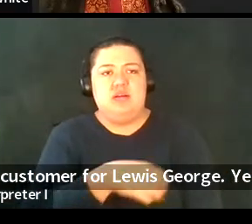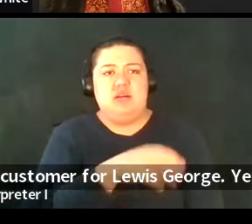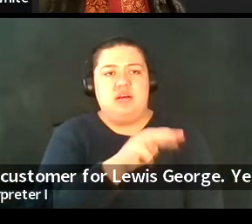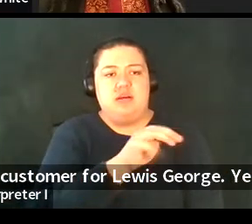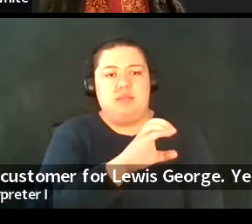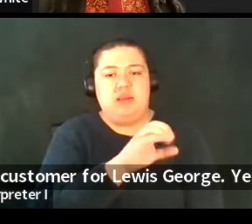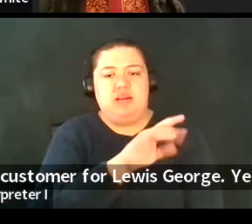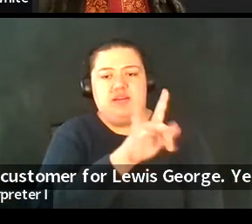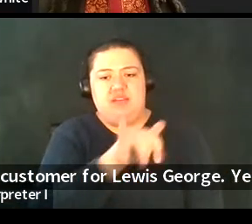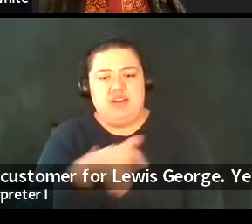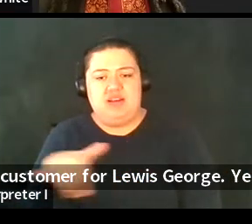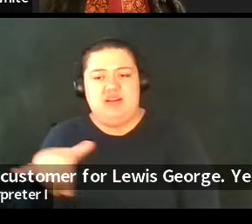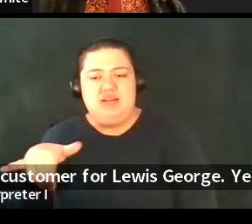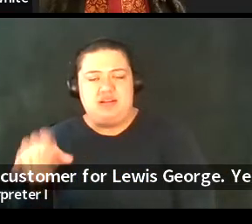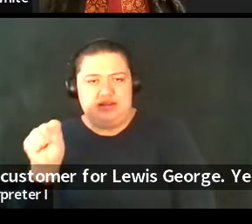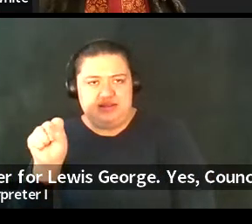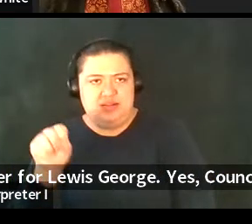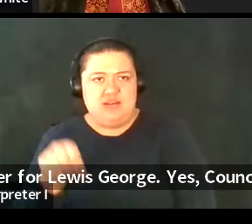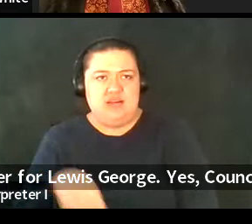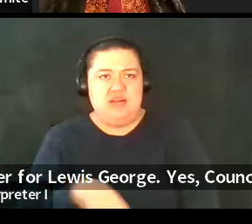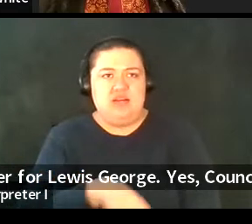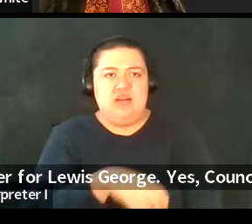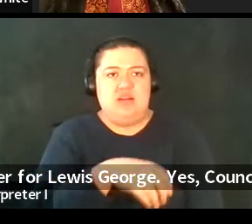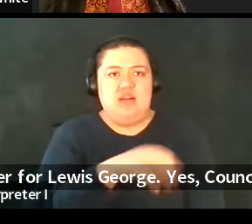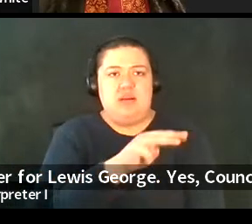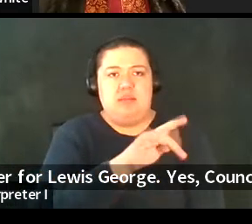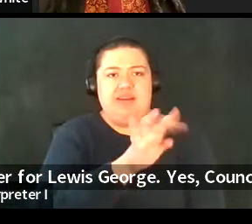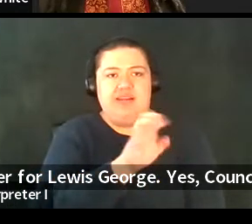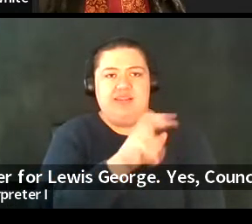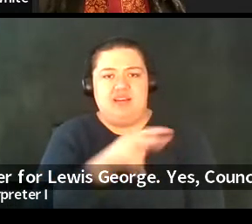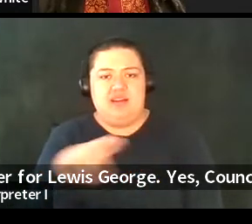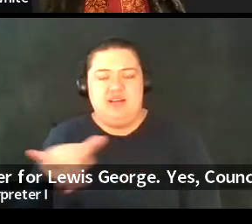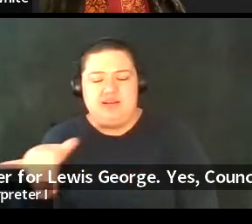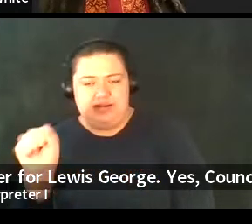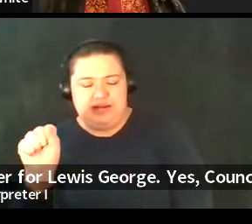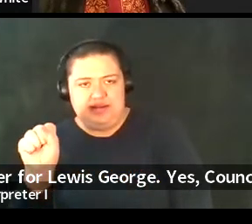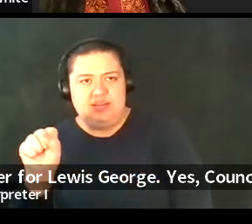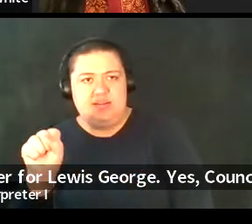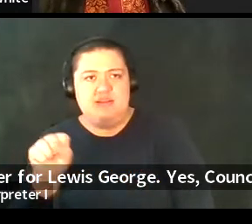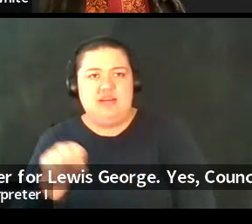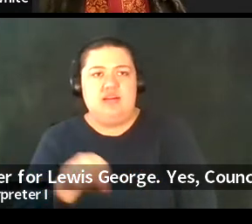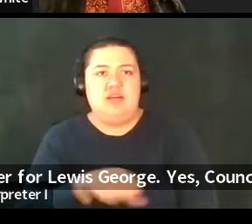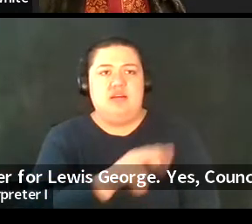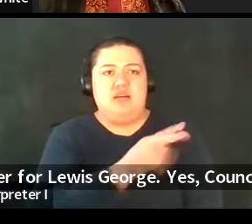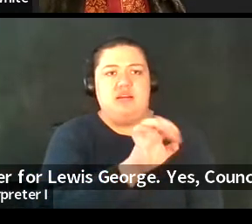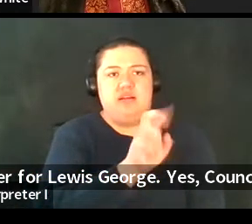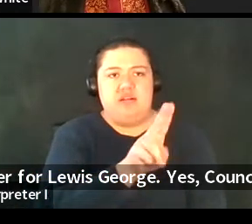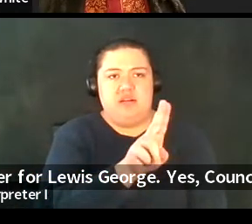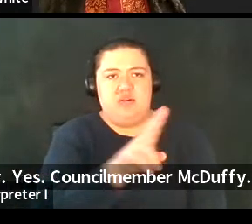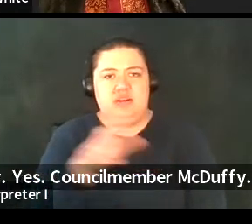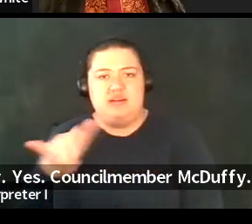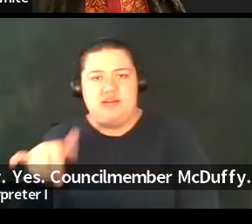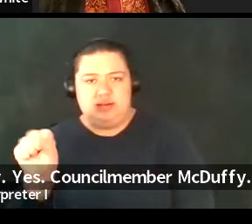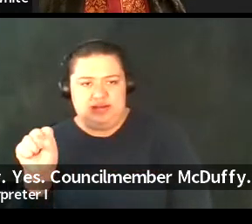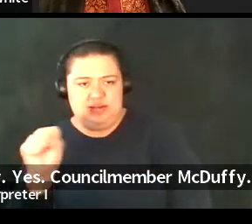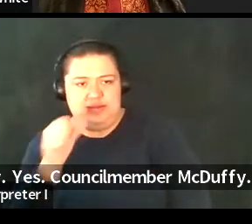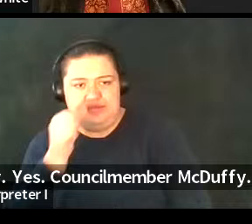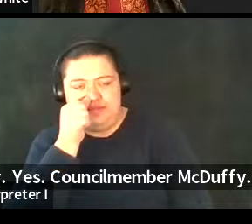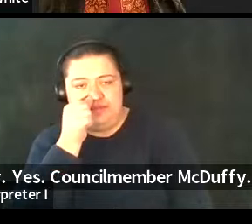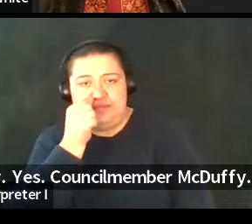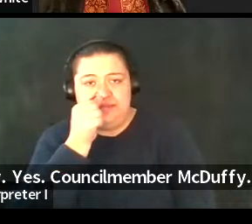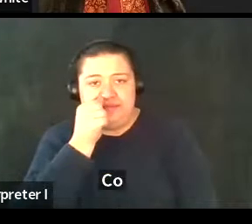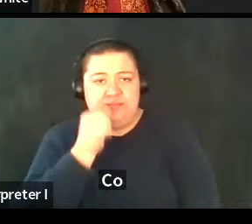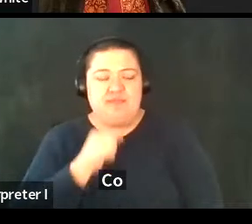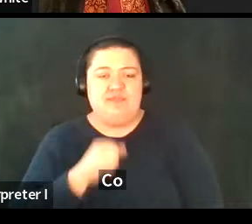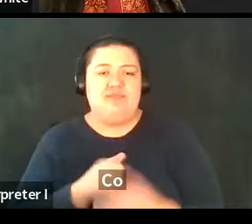McDuffie. Yes. Councilmember McDuffie votes yes. Chairman Mendelson. Yes. Chairman Mendelson votes yes. Councilmember Nadeau. Yes. Councilmember